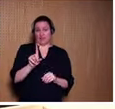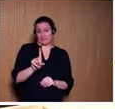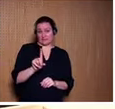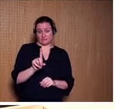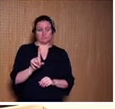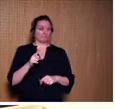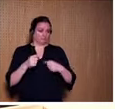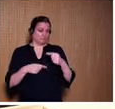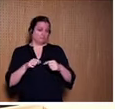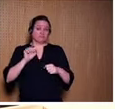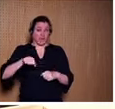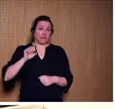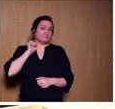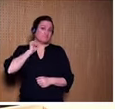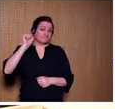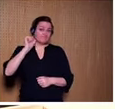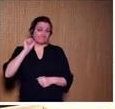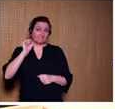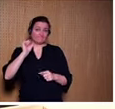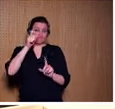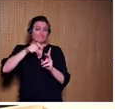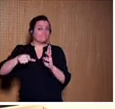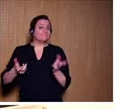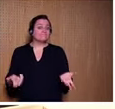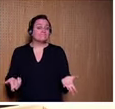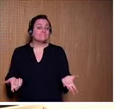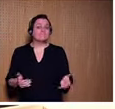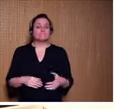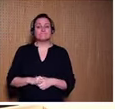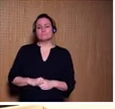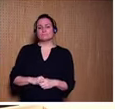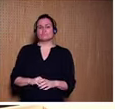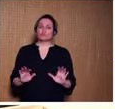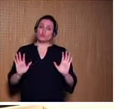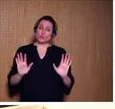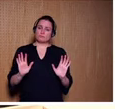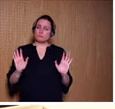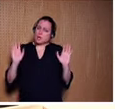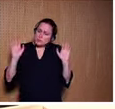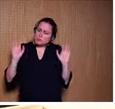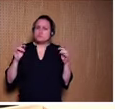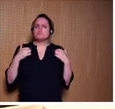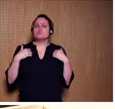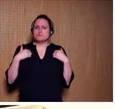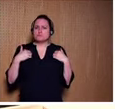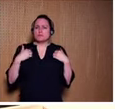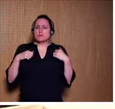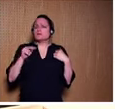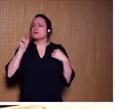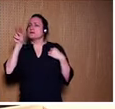activities. However, despite these challenges, we've been able to find hope in global